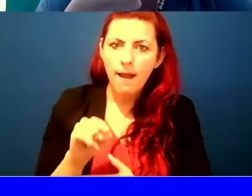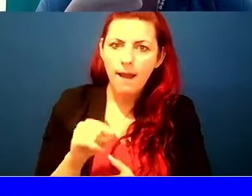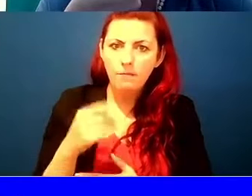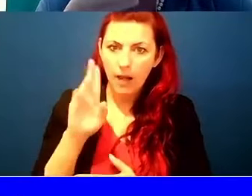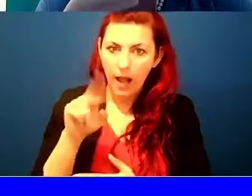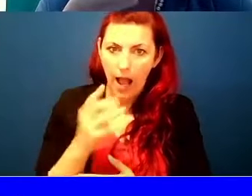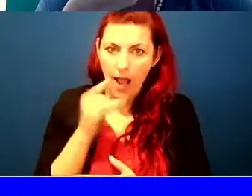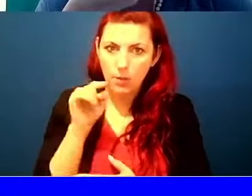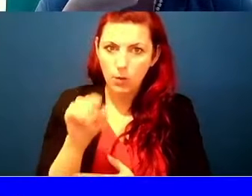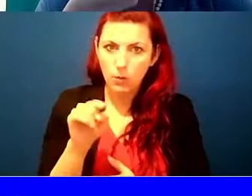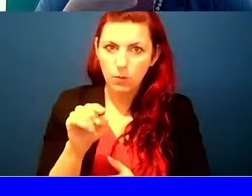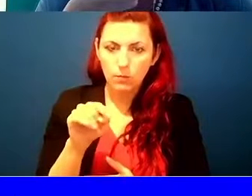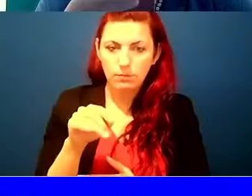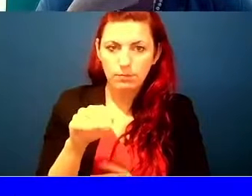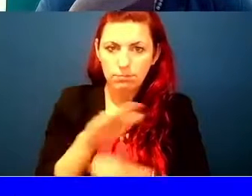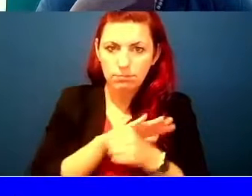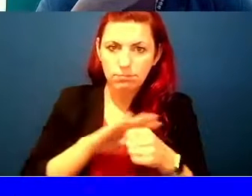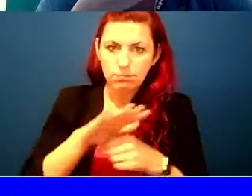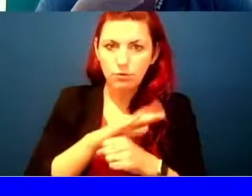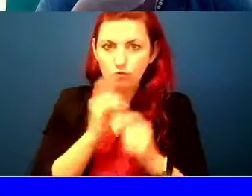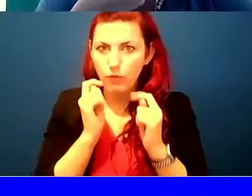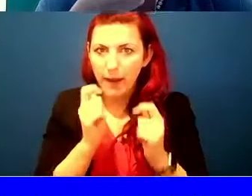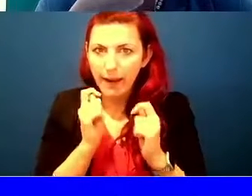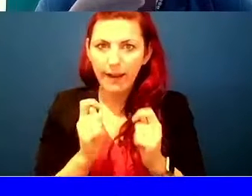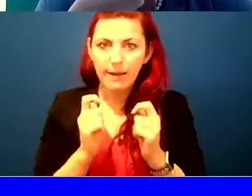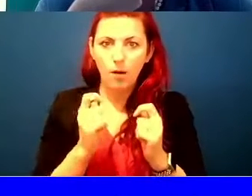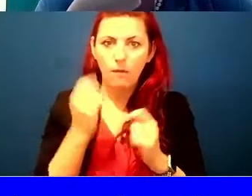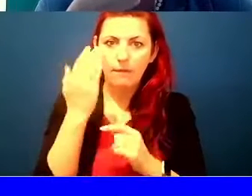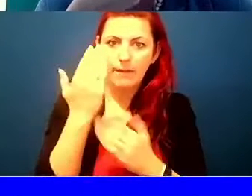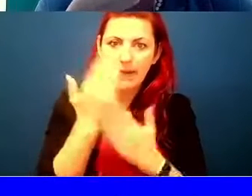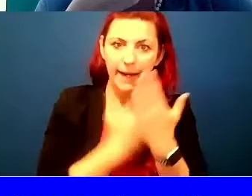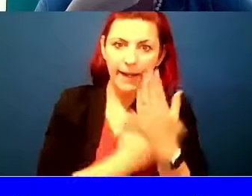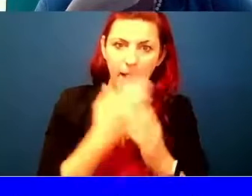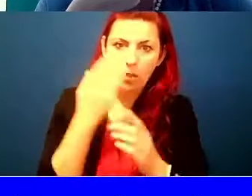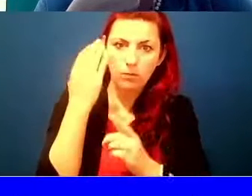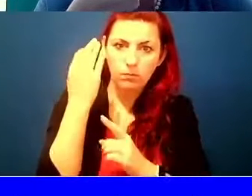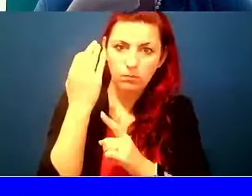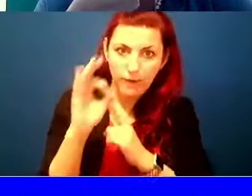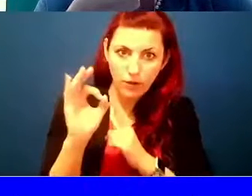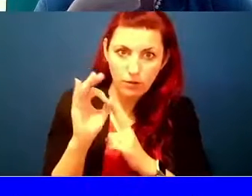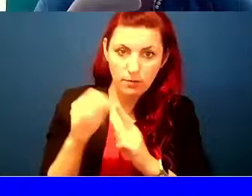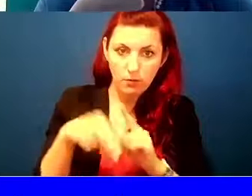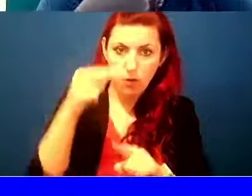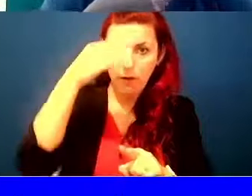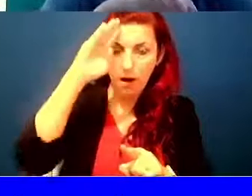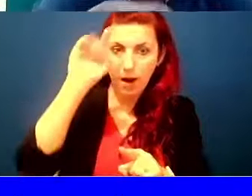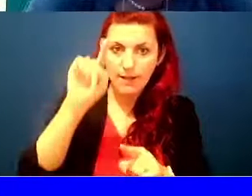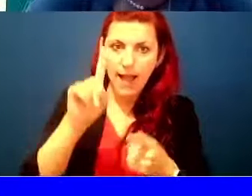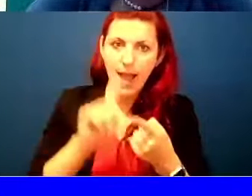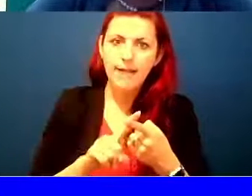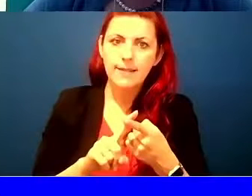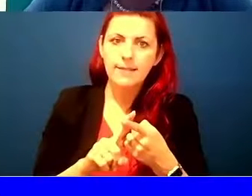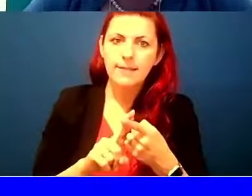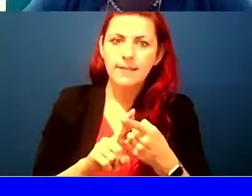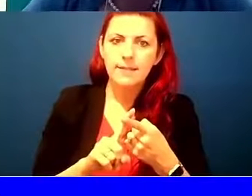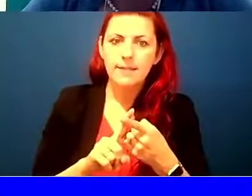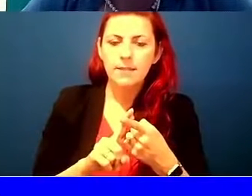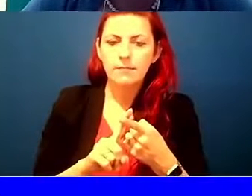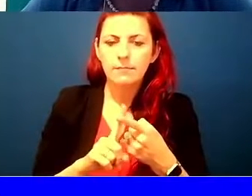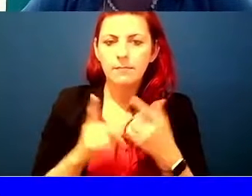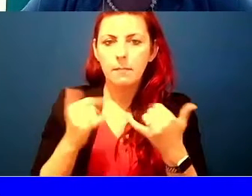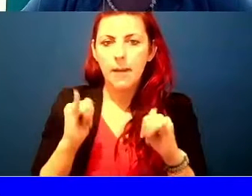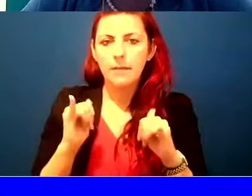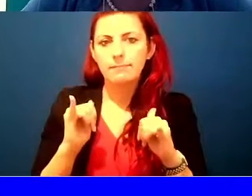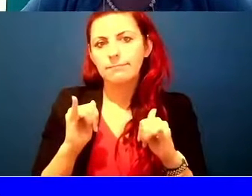ask you about the training of legal professionals in Northern Ireland. But I also wanted to just, I suppose,